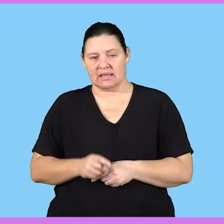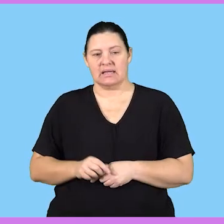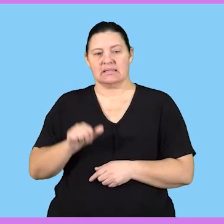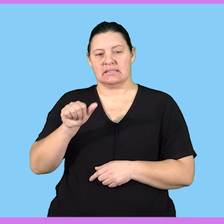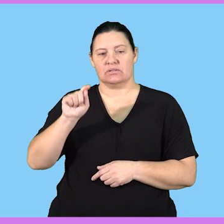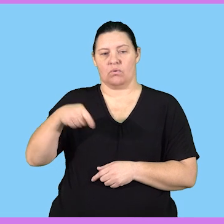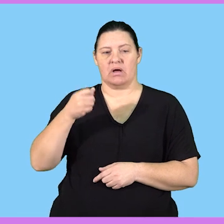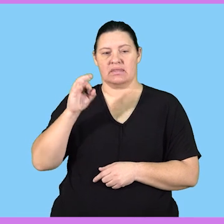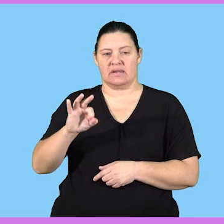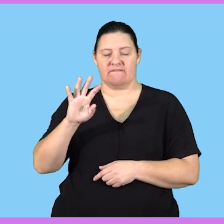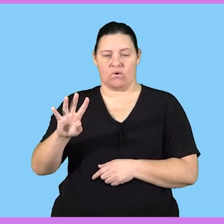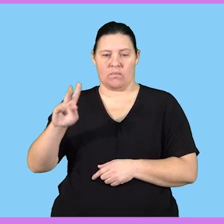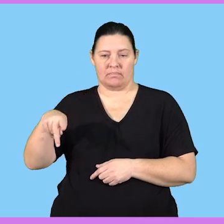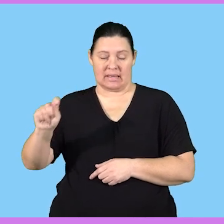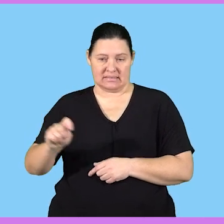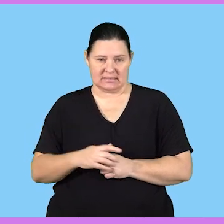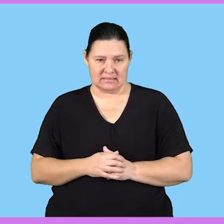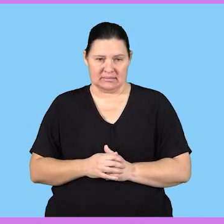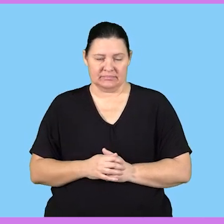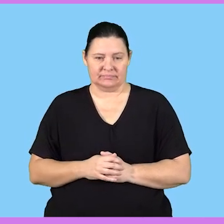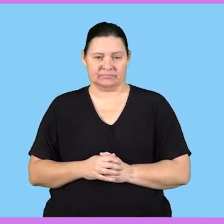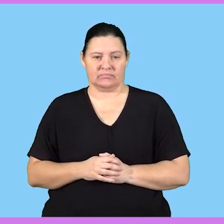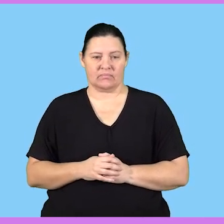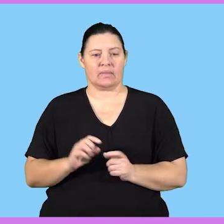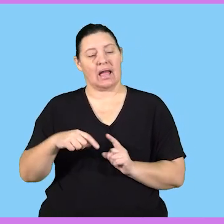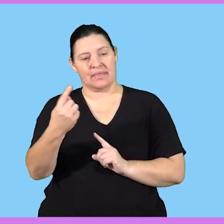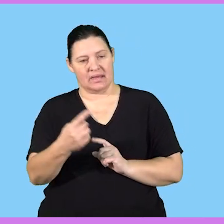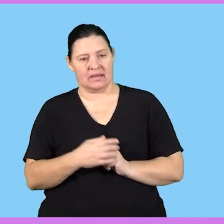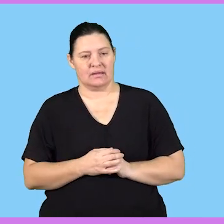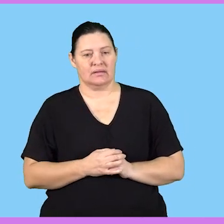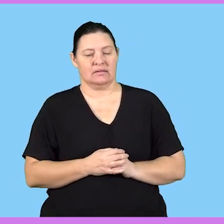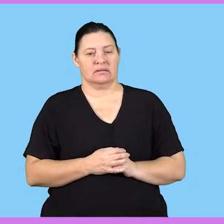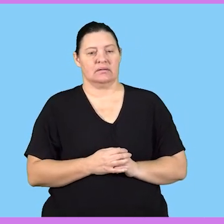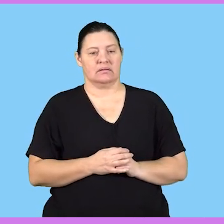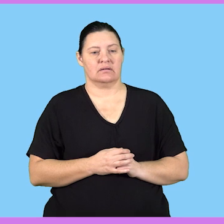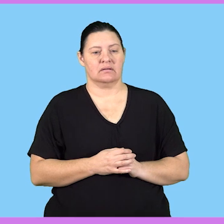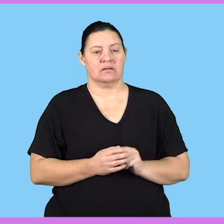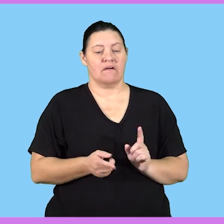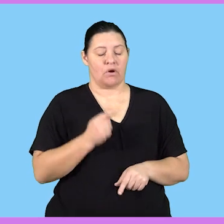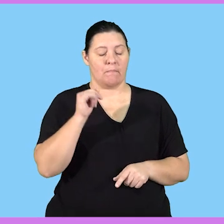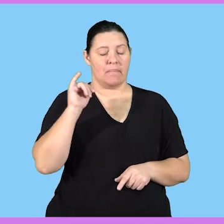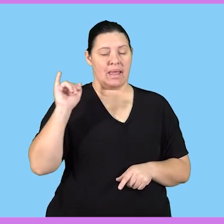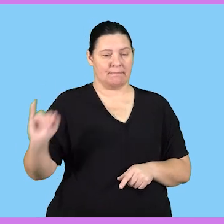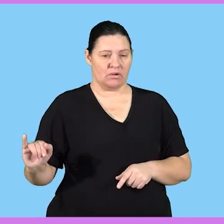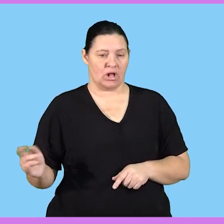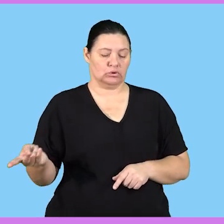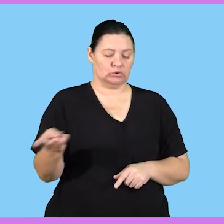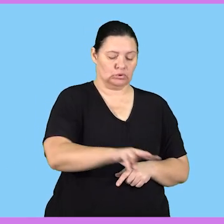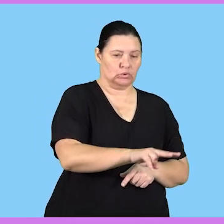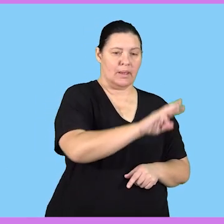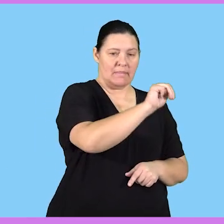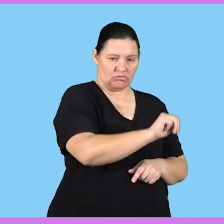0.5682, and that will give us an answer of 6.34 pint. All right, then let's do another one. In this time around, if